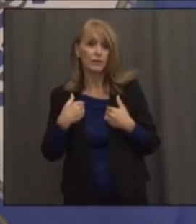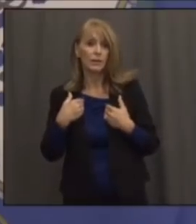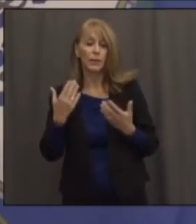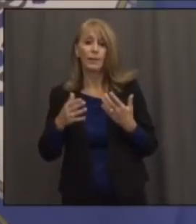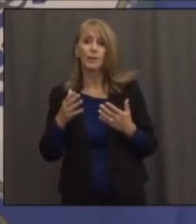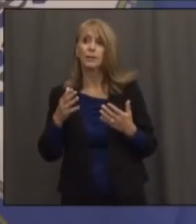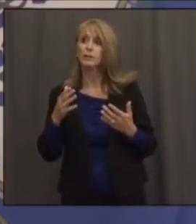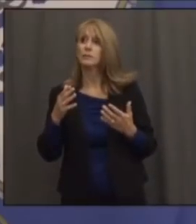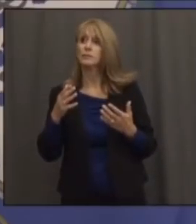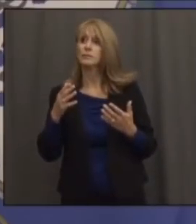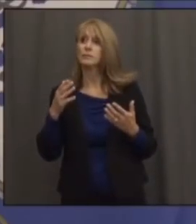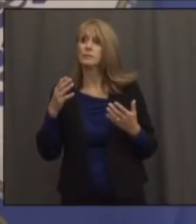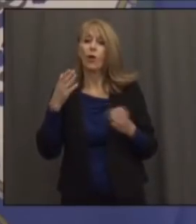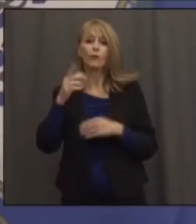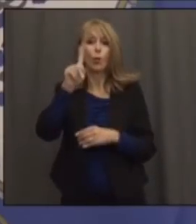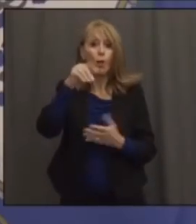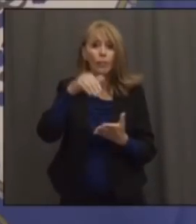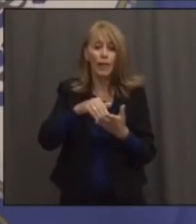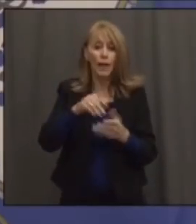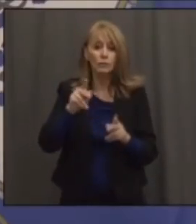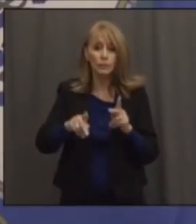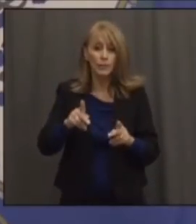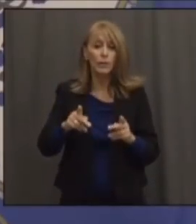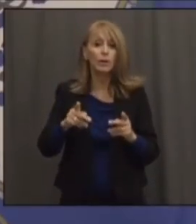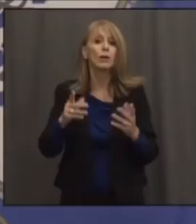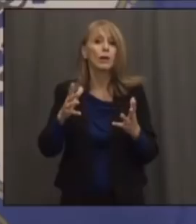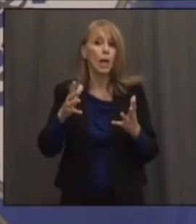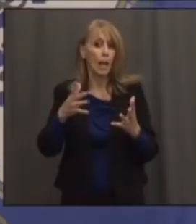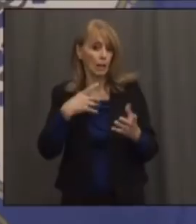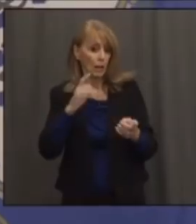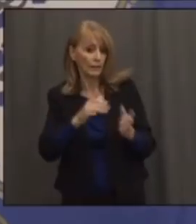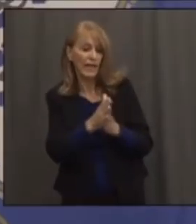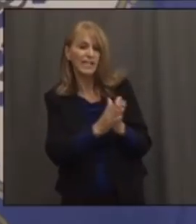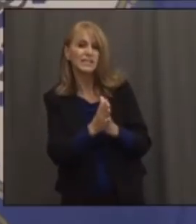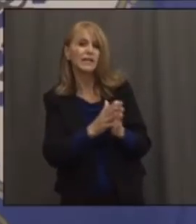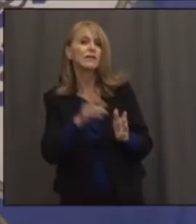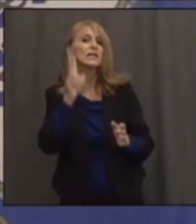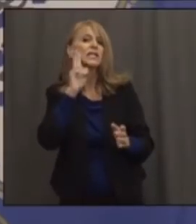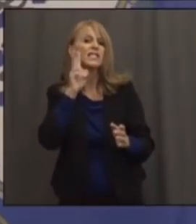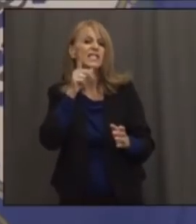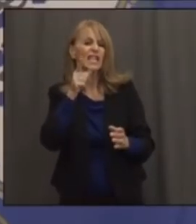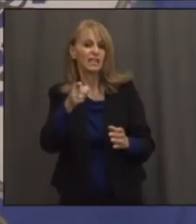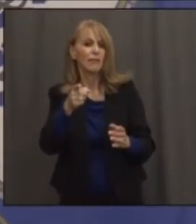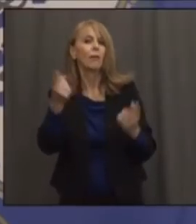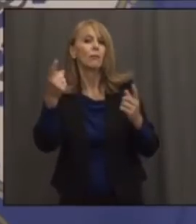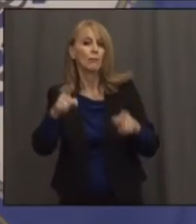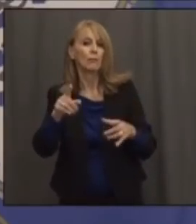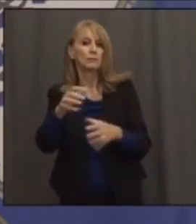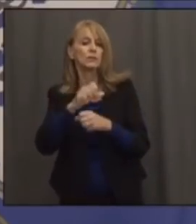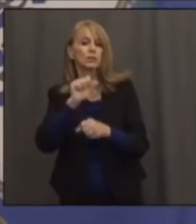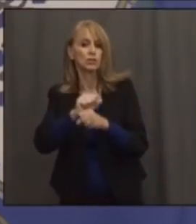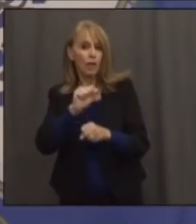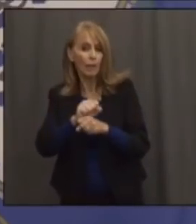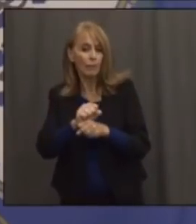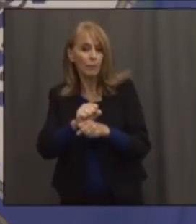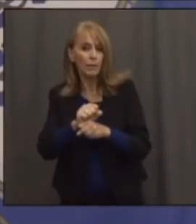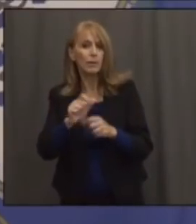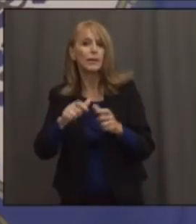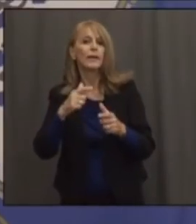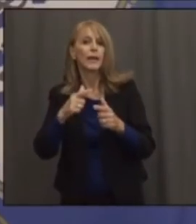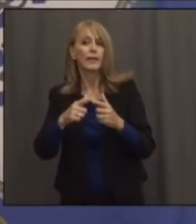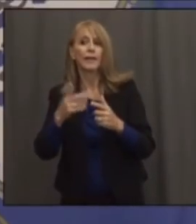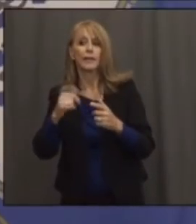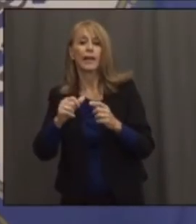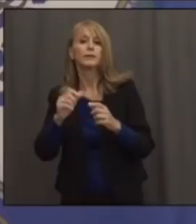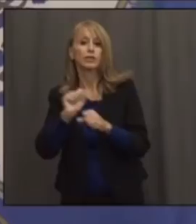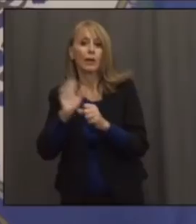1,000 people who obviously are interested in the nature of the incentive. Let's see those turn into jobs, and let's see them turn into long-standing